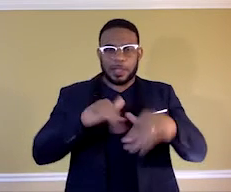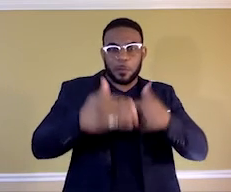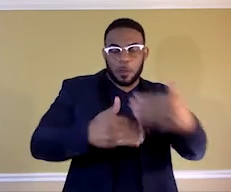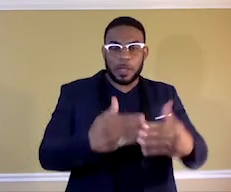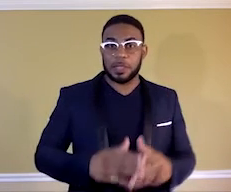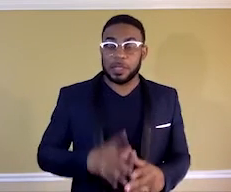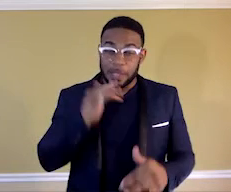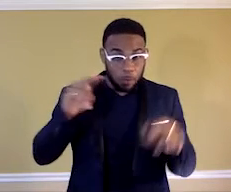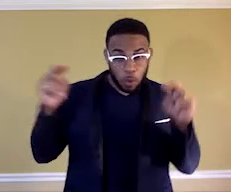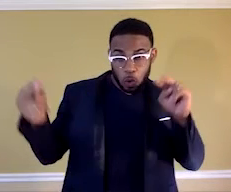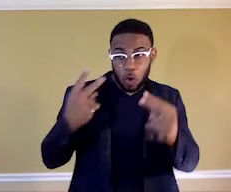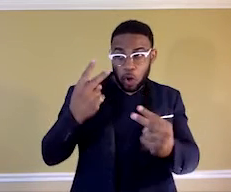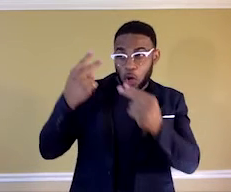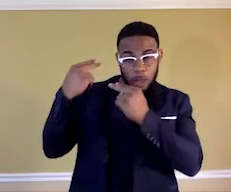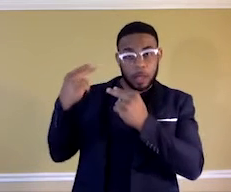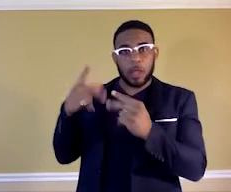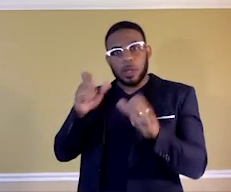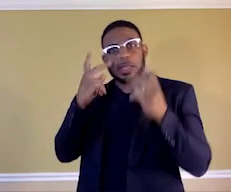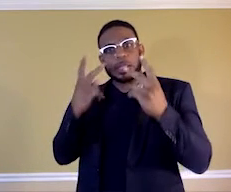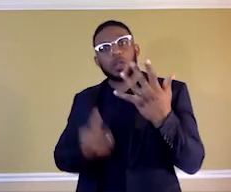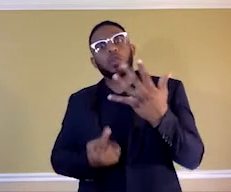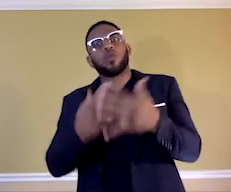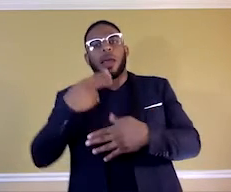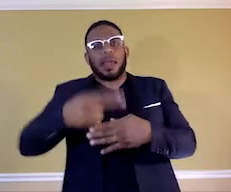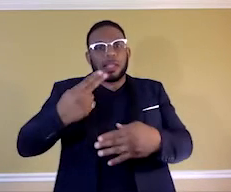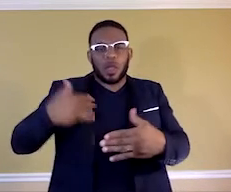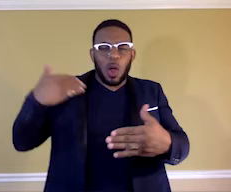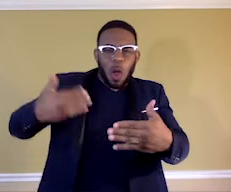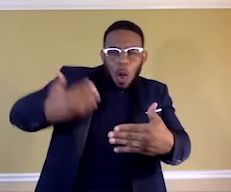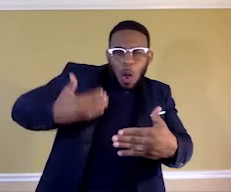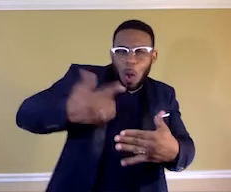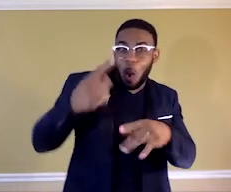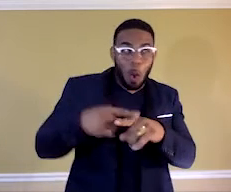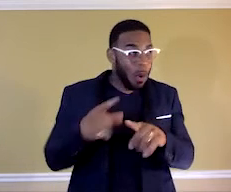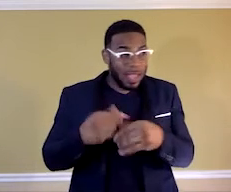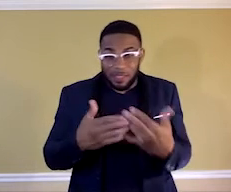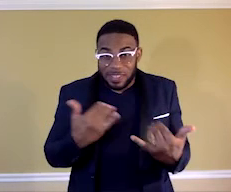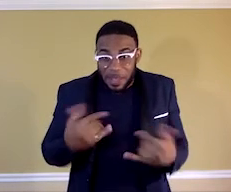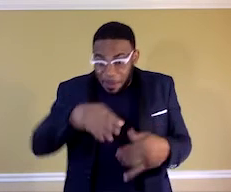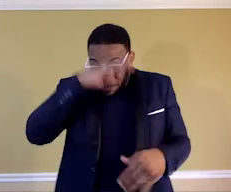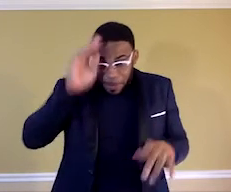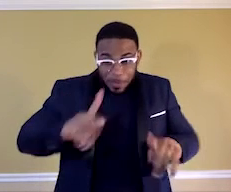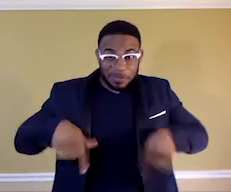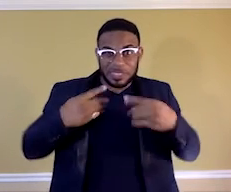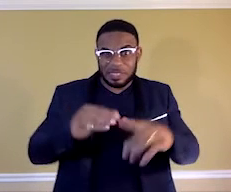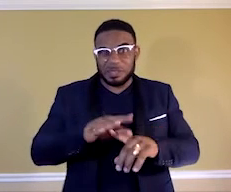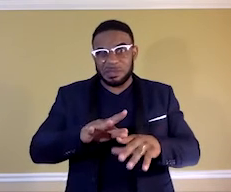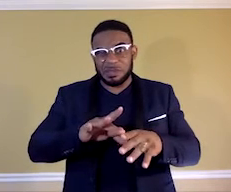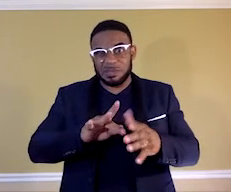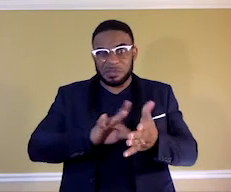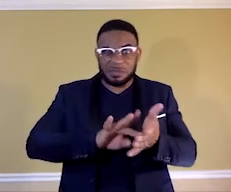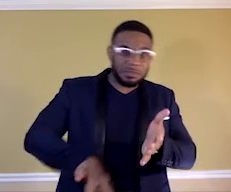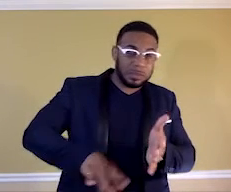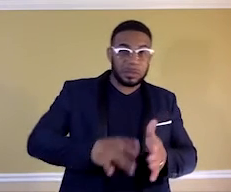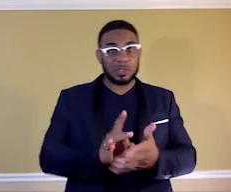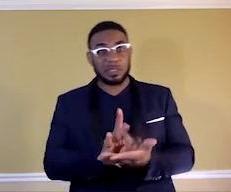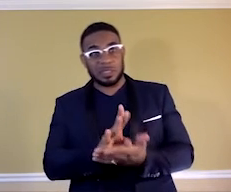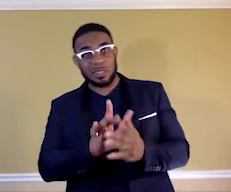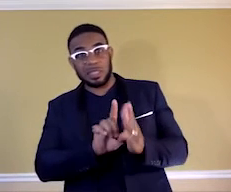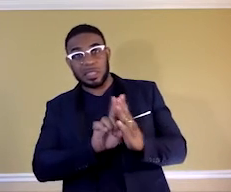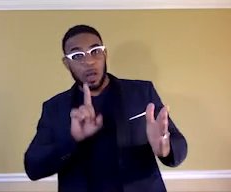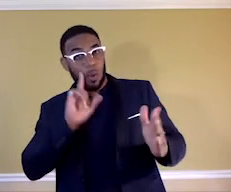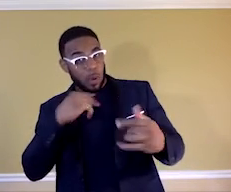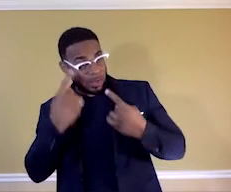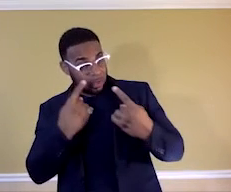process, if you look back at it, you can see throughout history and all the way to the present day, Black people have been excluded. And when they